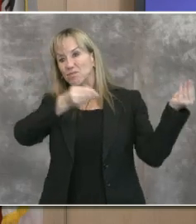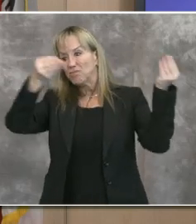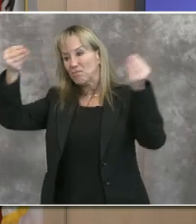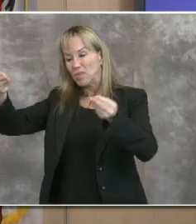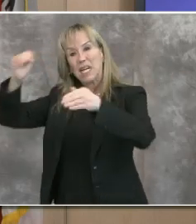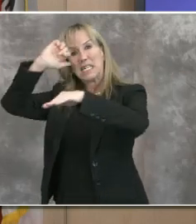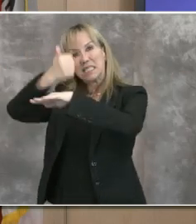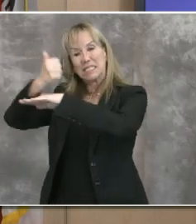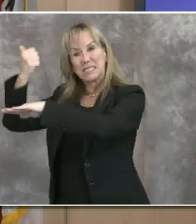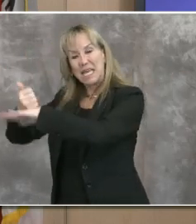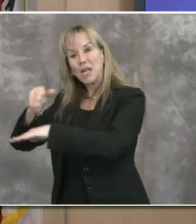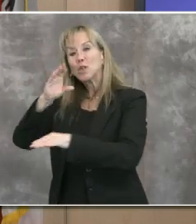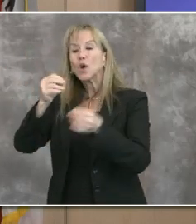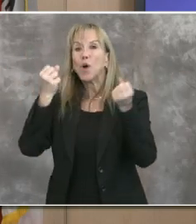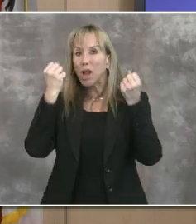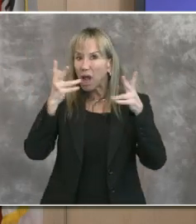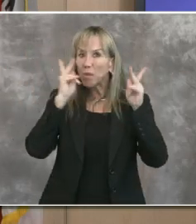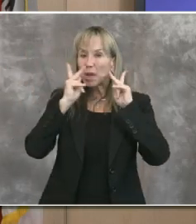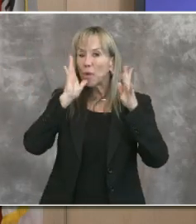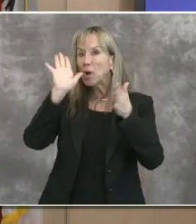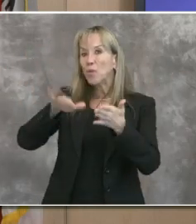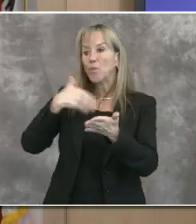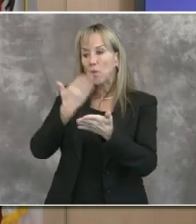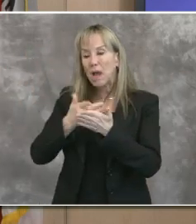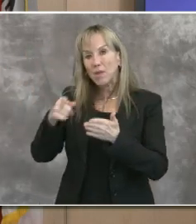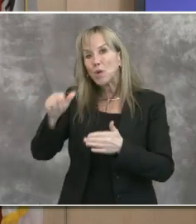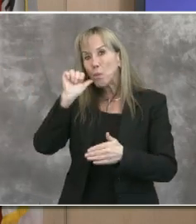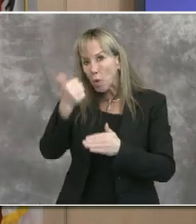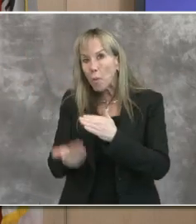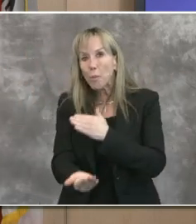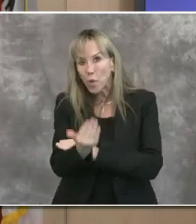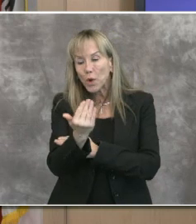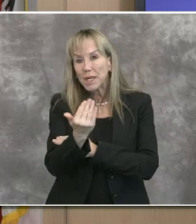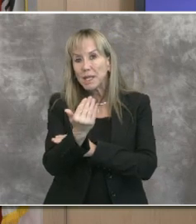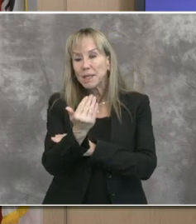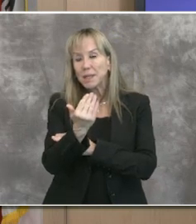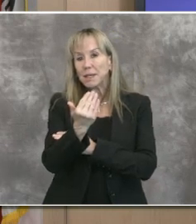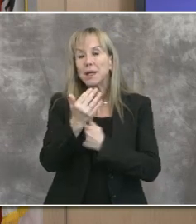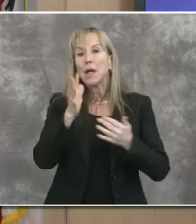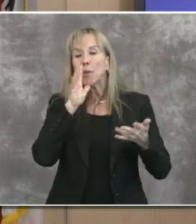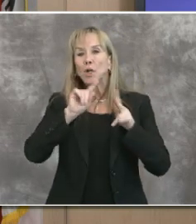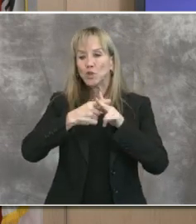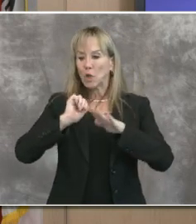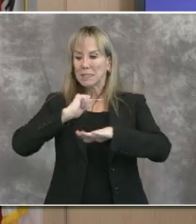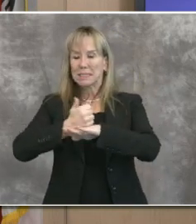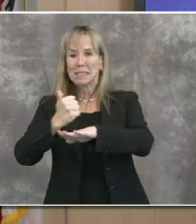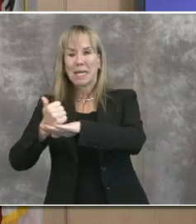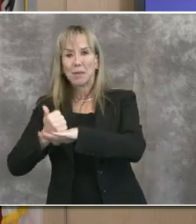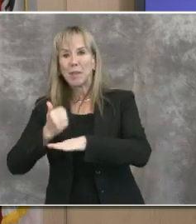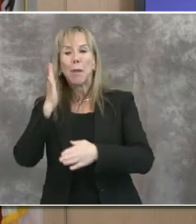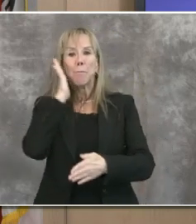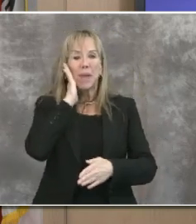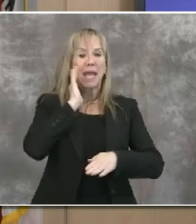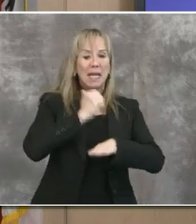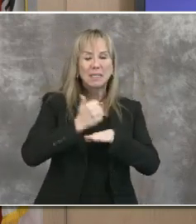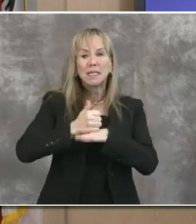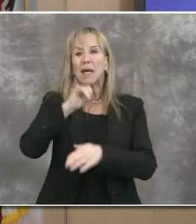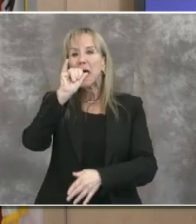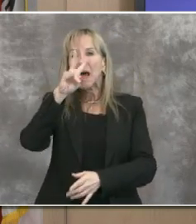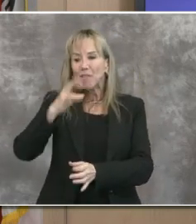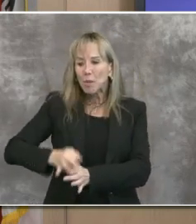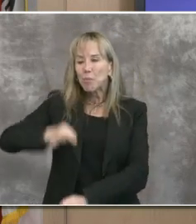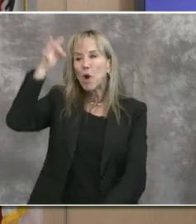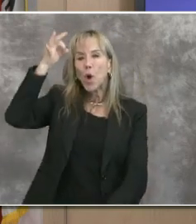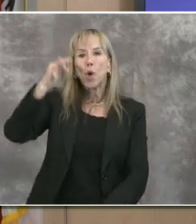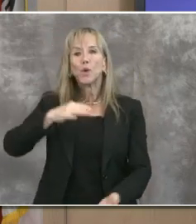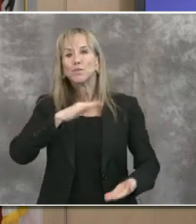with clinical and county oversight that will arrive on site tomorrow morning, and then we'll set it up, set the beds up, the IV poles, IV